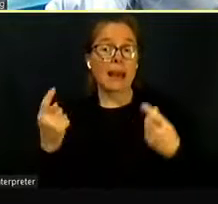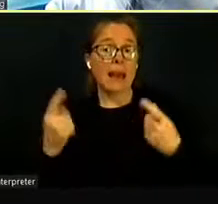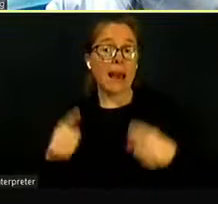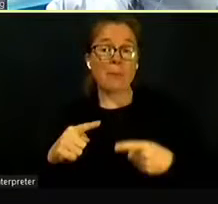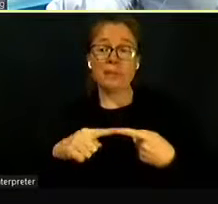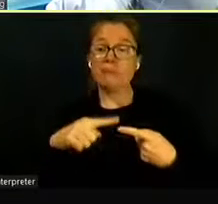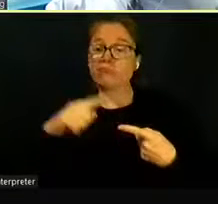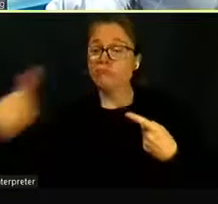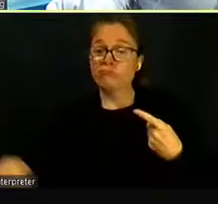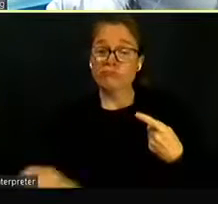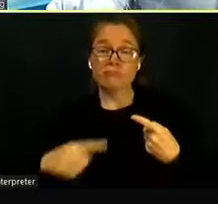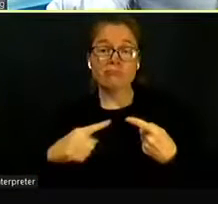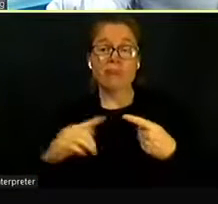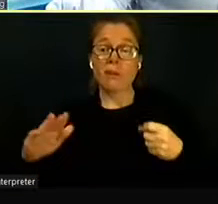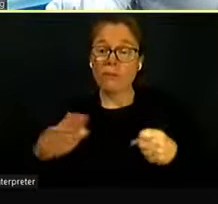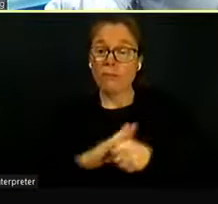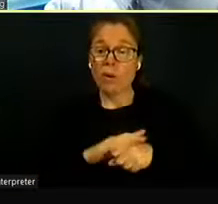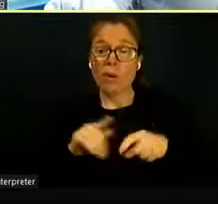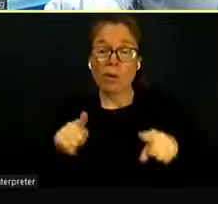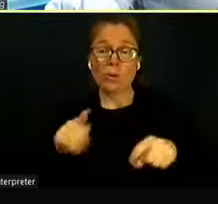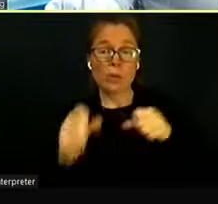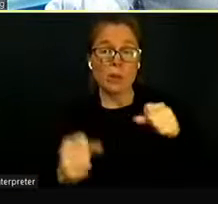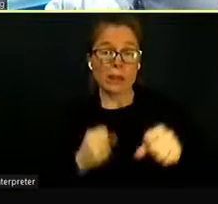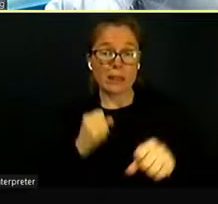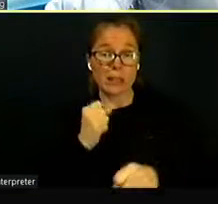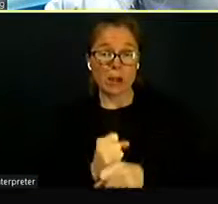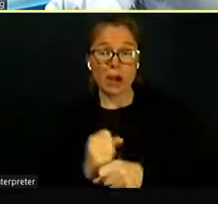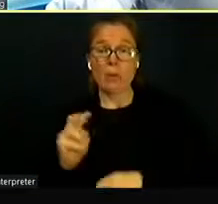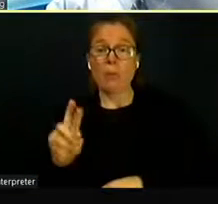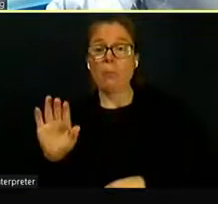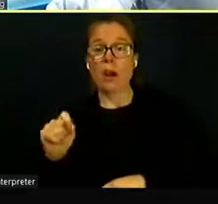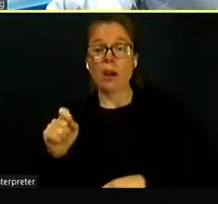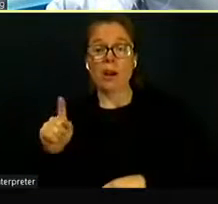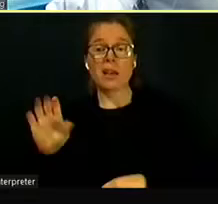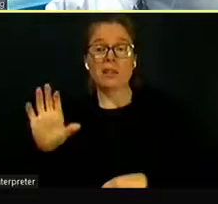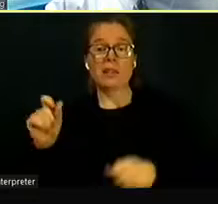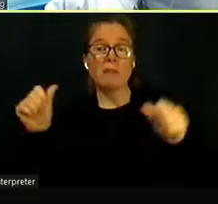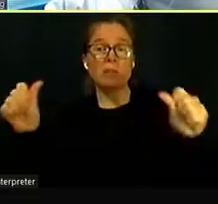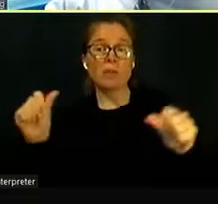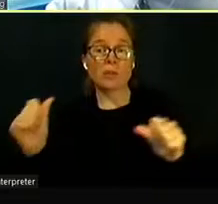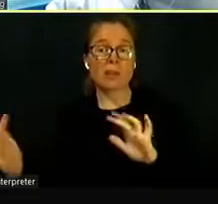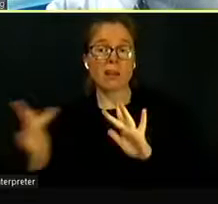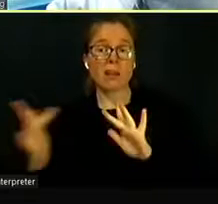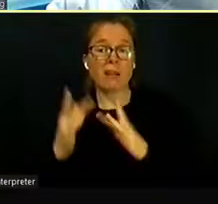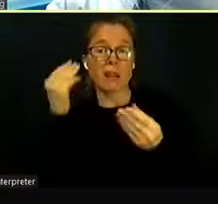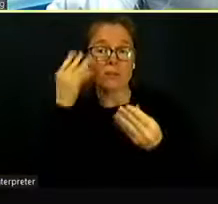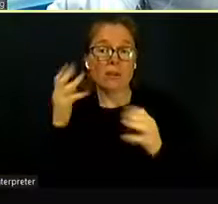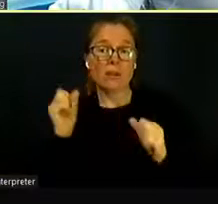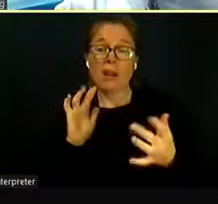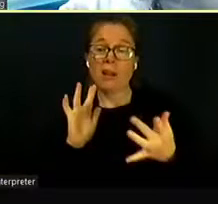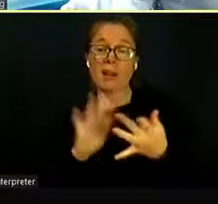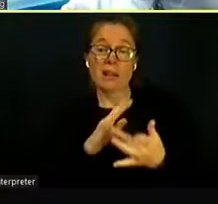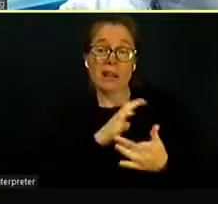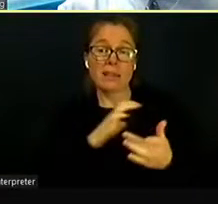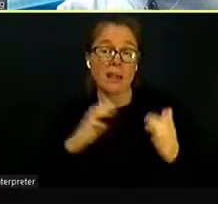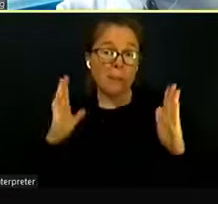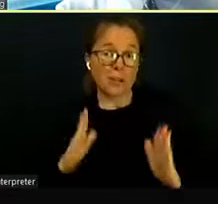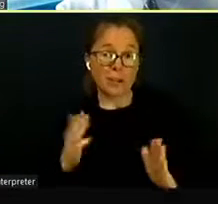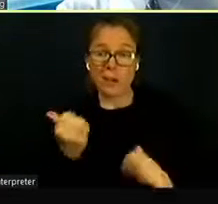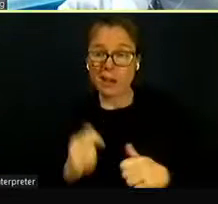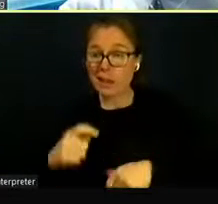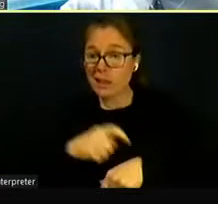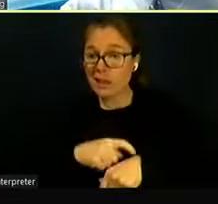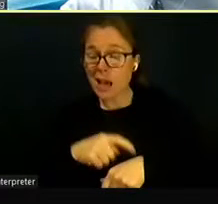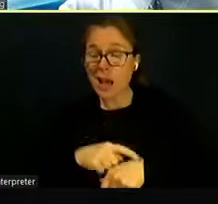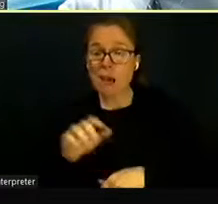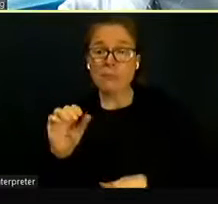As Marcus mentioned earlier, he has shared our contact information. You can actually reach out to the county's commissioners, reach out to the administrative office,